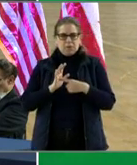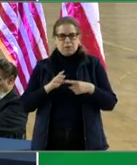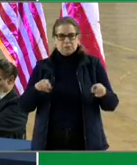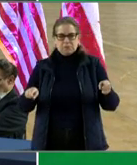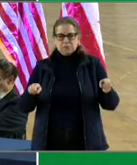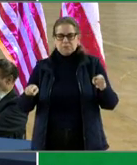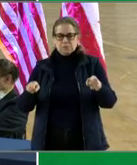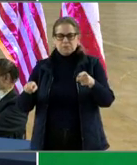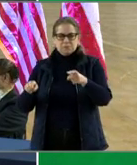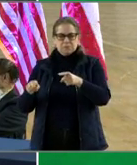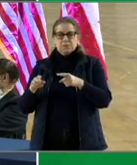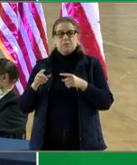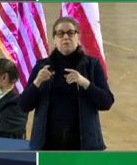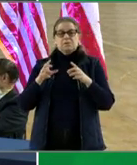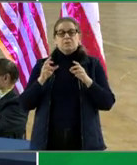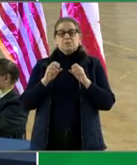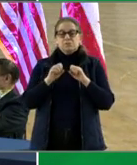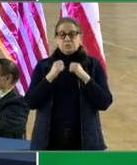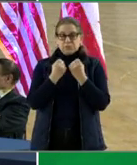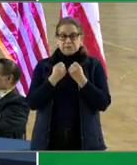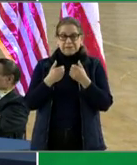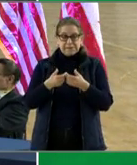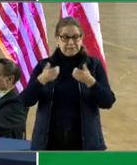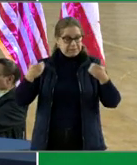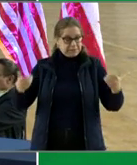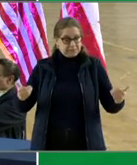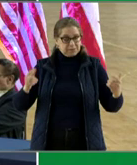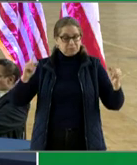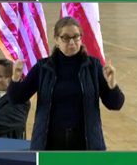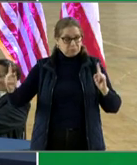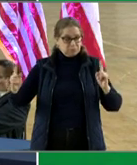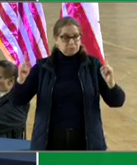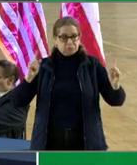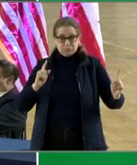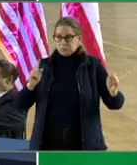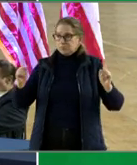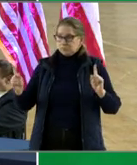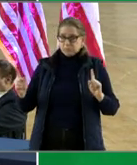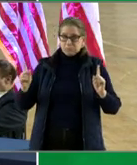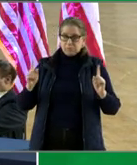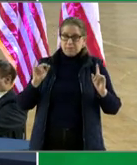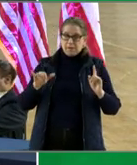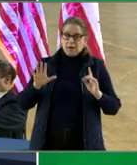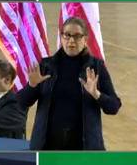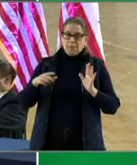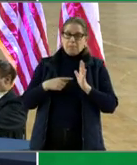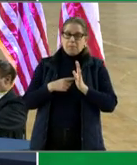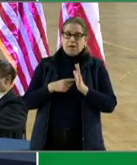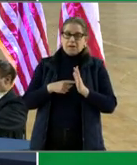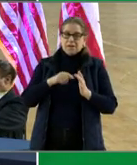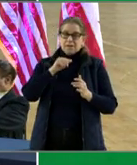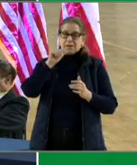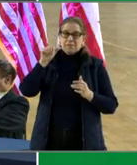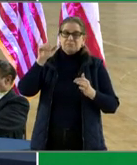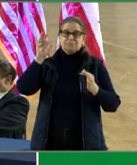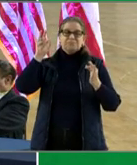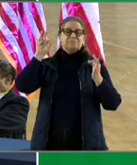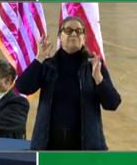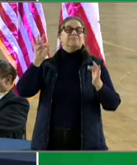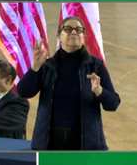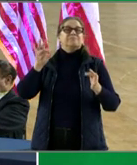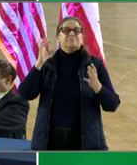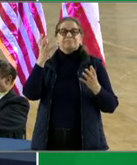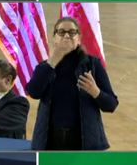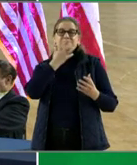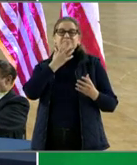social distancing. So this model is, I would call it not the rosiest that you've heard in other